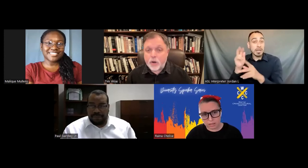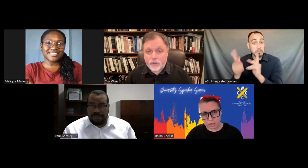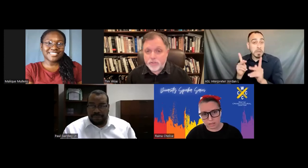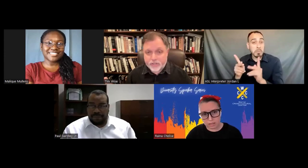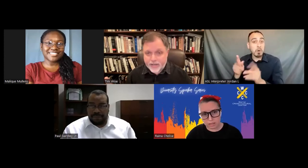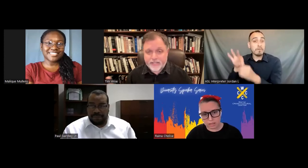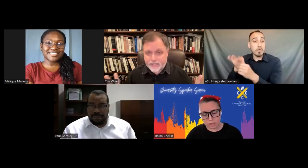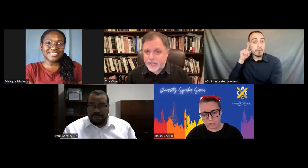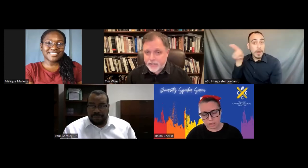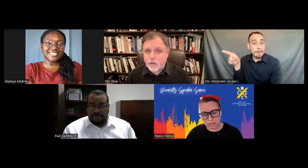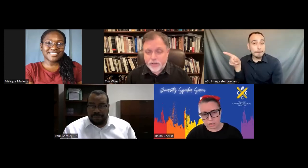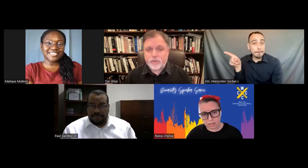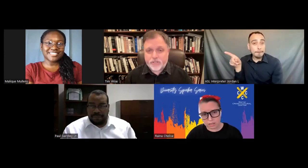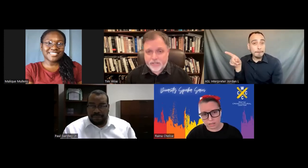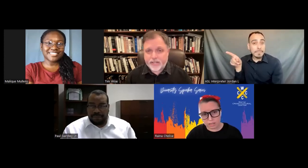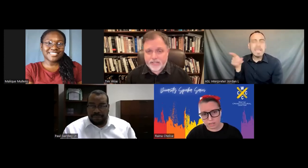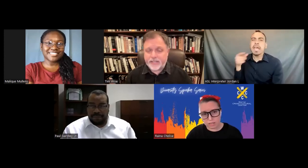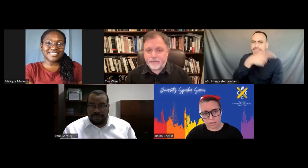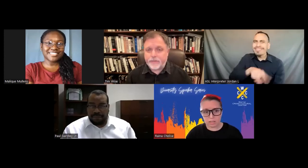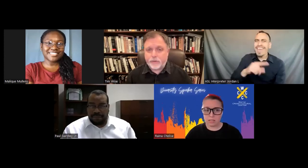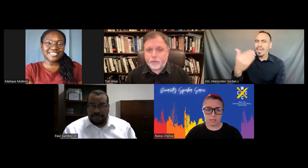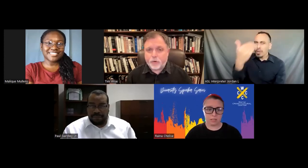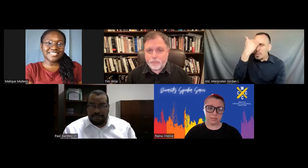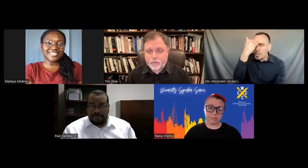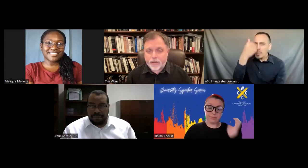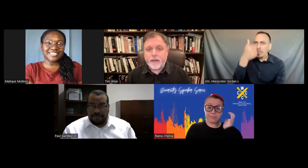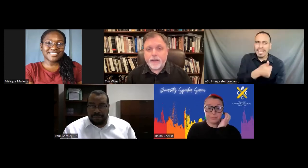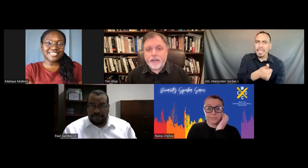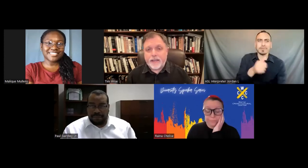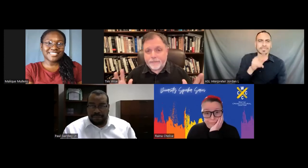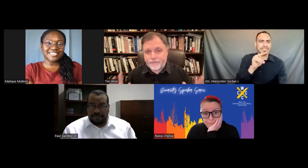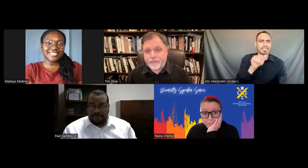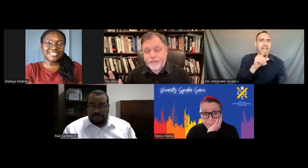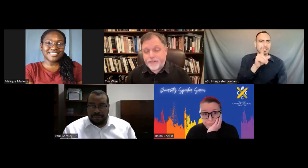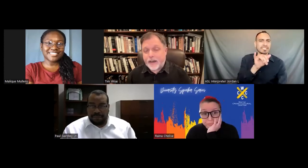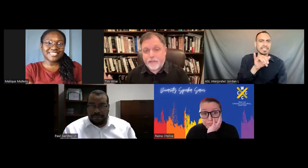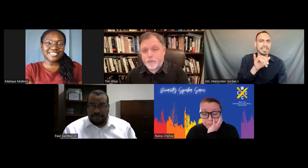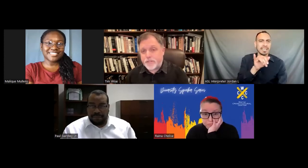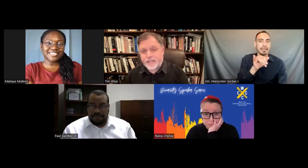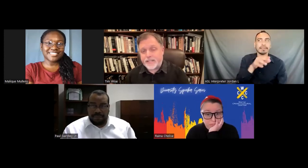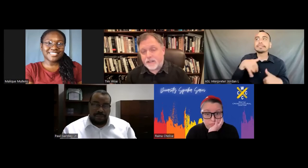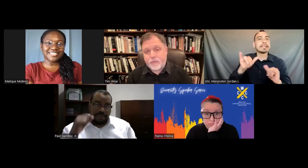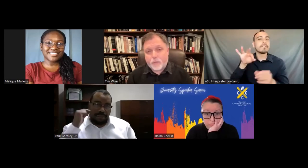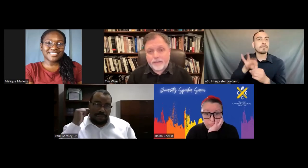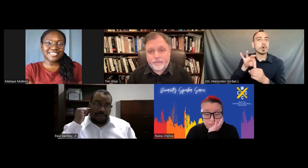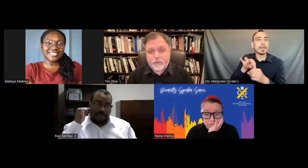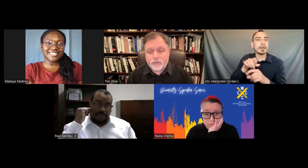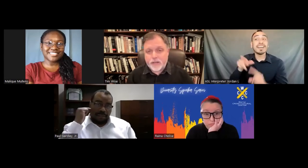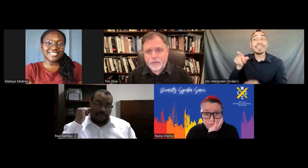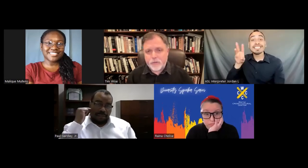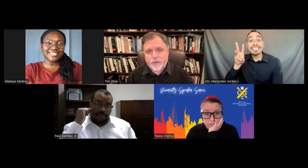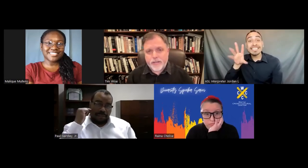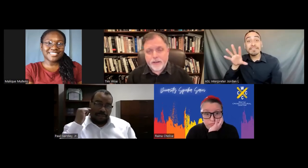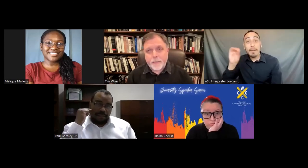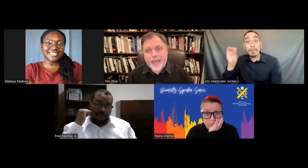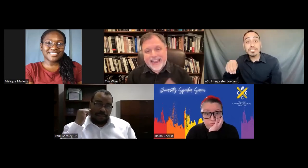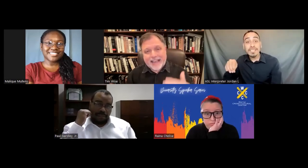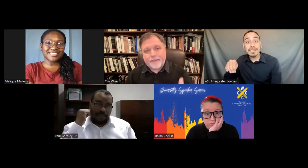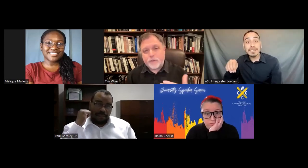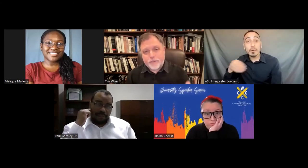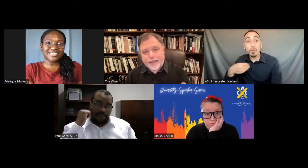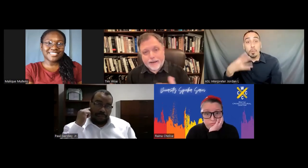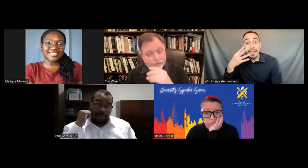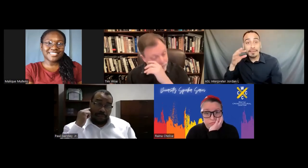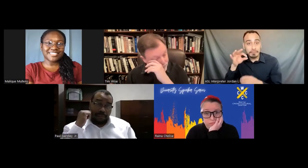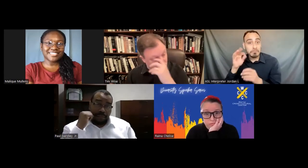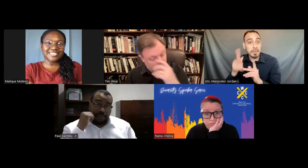didn't know he was a Nazi. They knew he was a Nazi and they voted for him anyway. He got 55% of the white vote in the governor's race. And